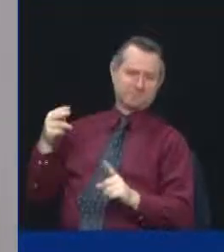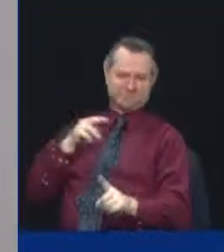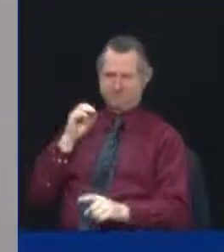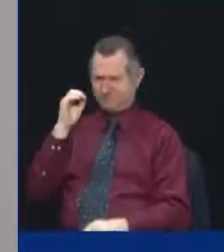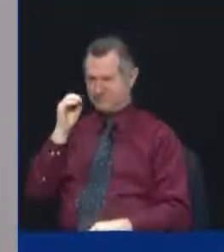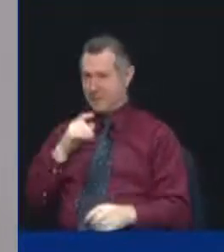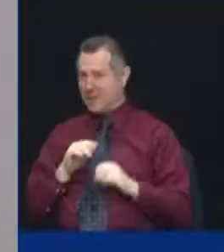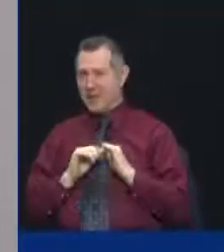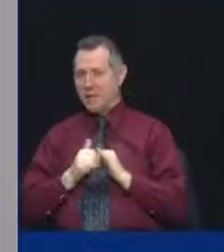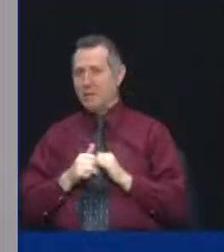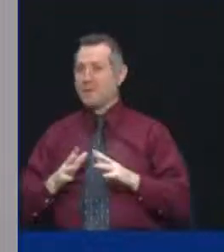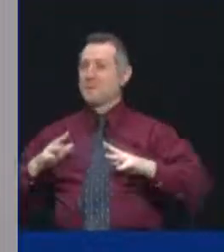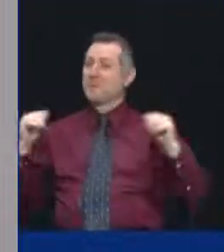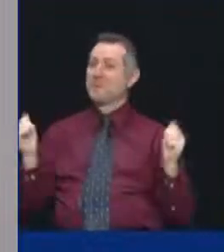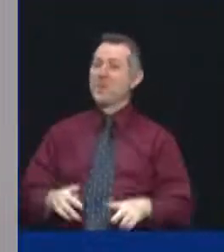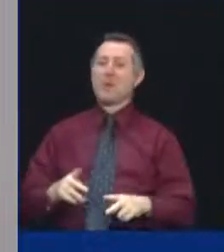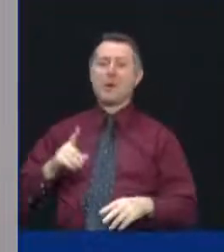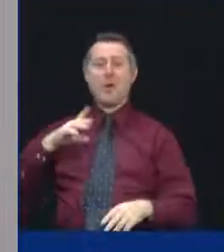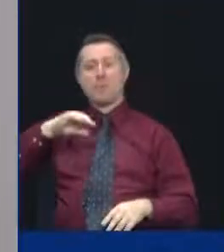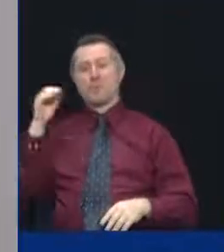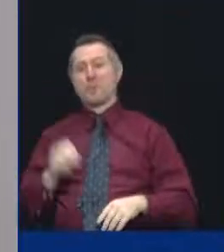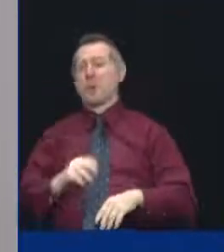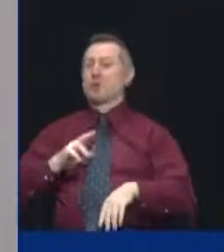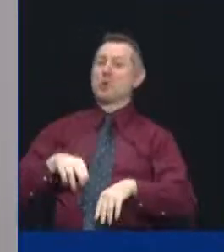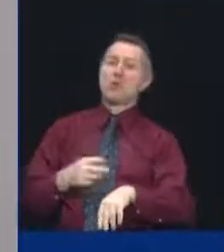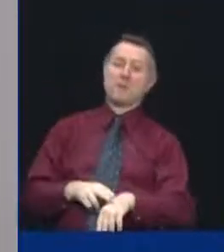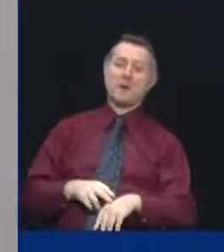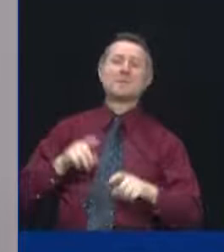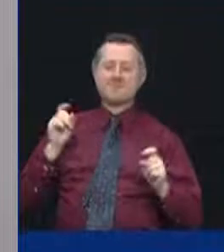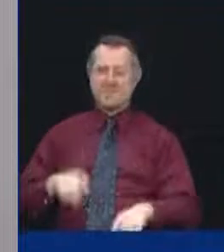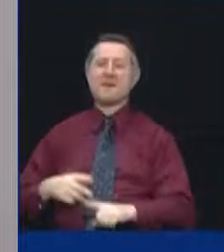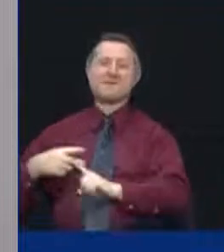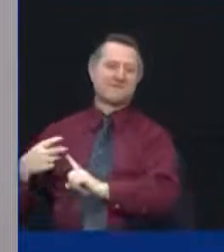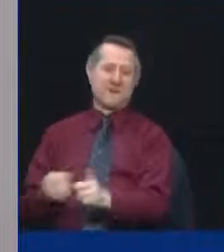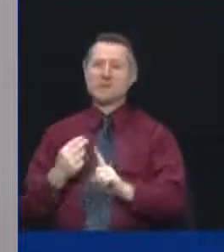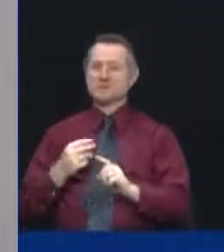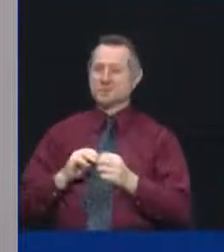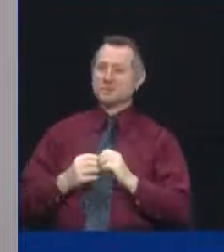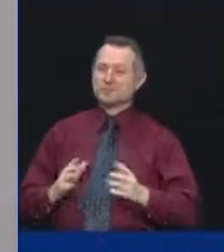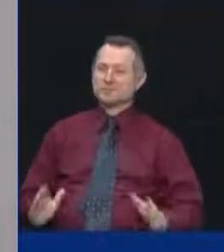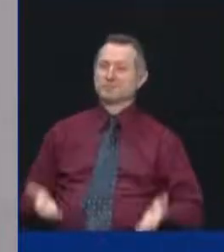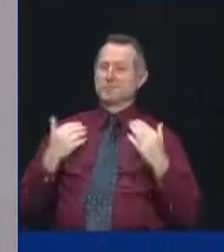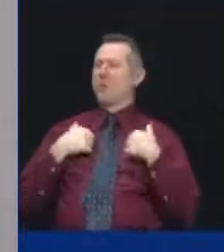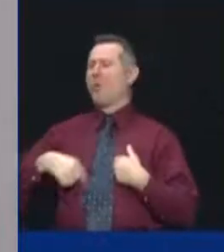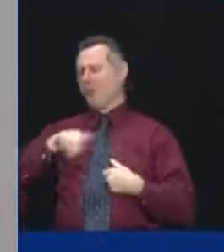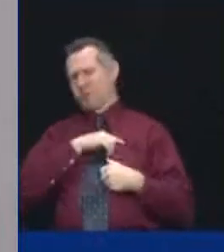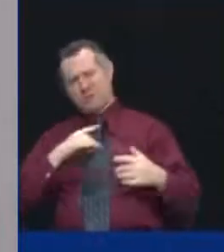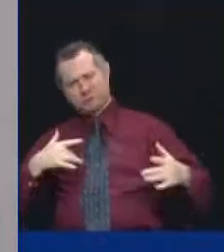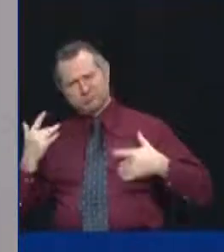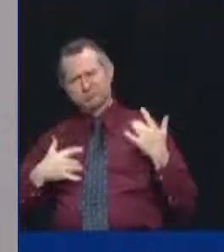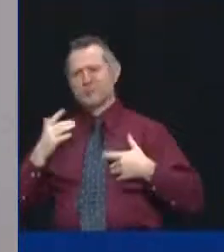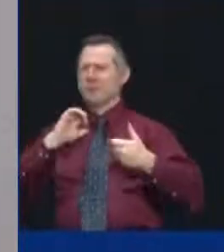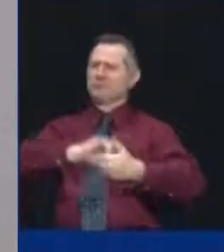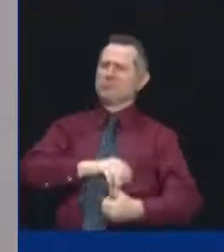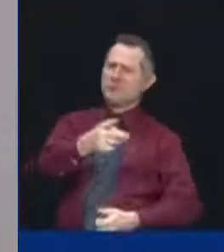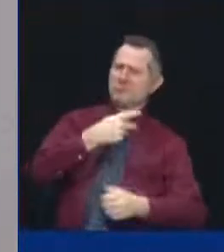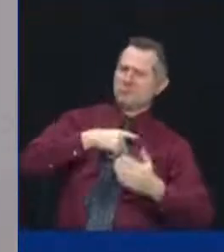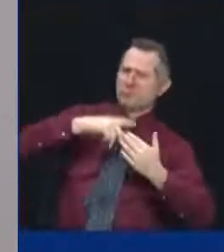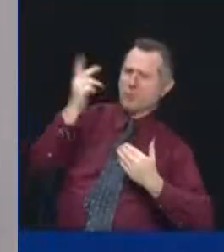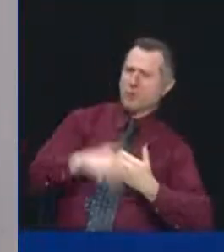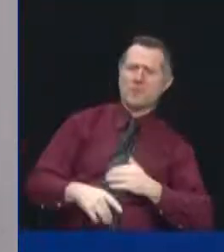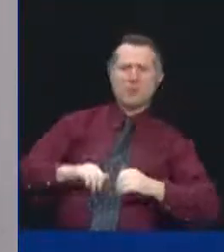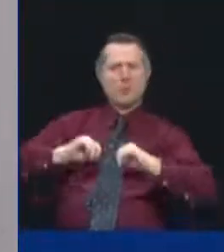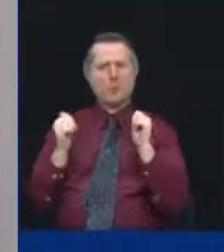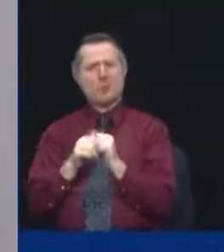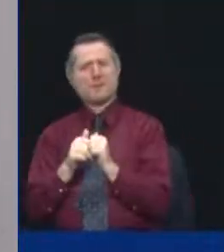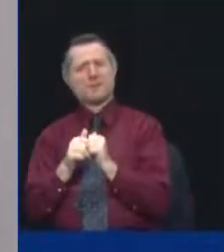get back to normalcy. So we are excited to take that program, combine it with